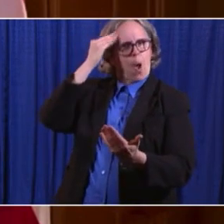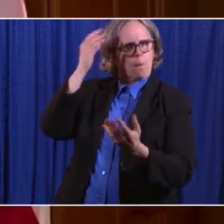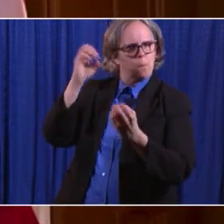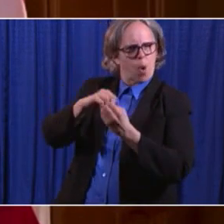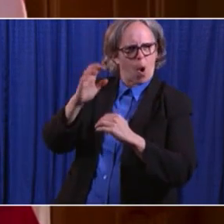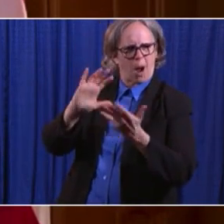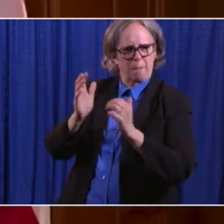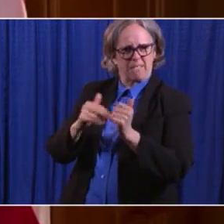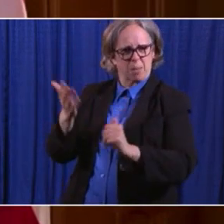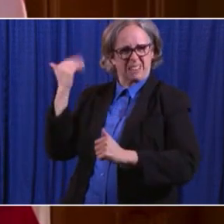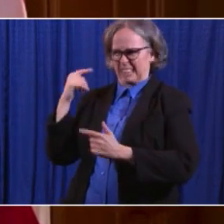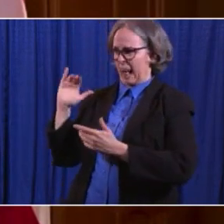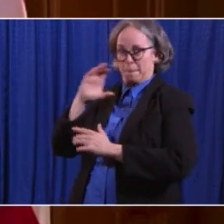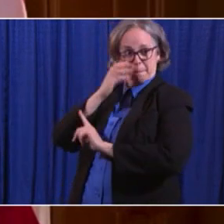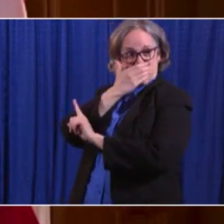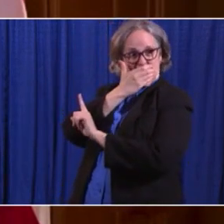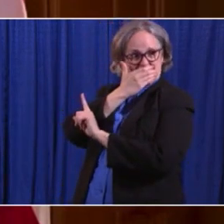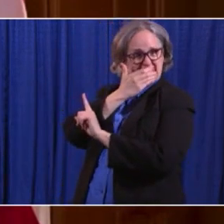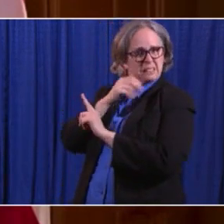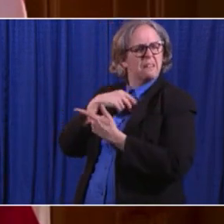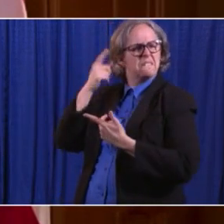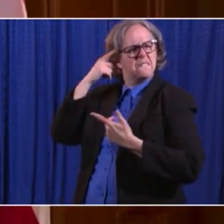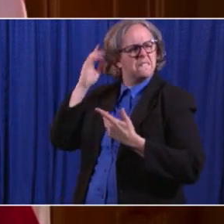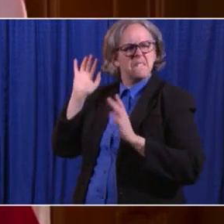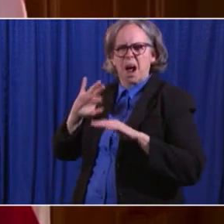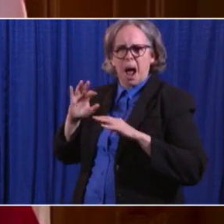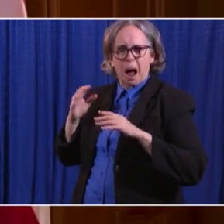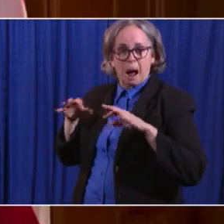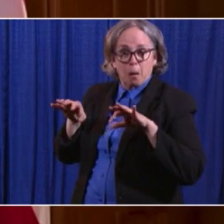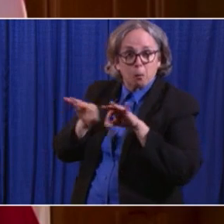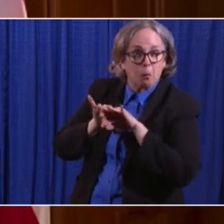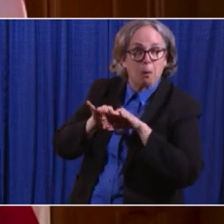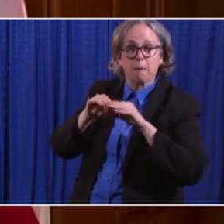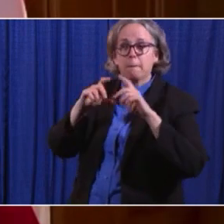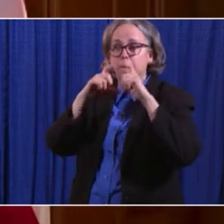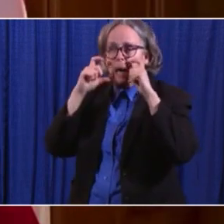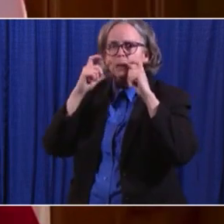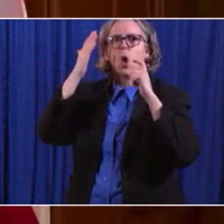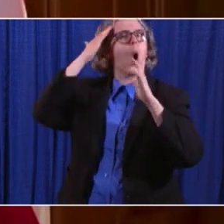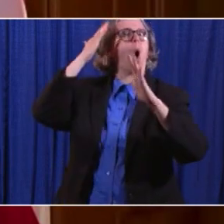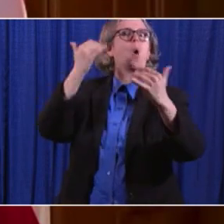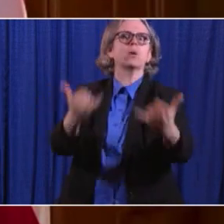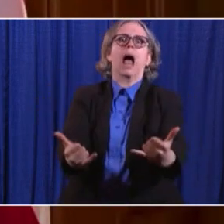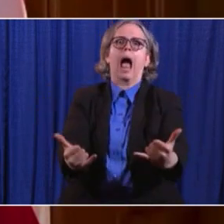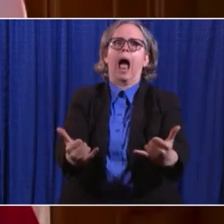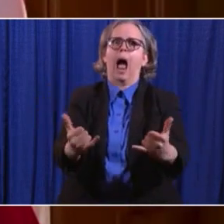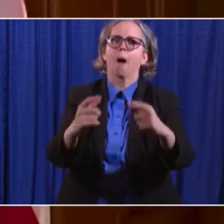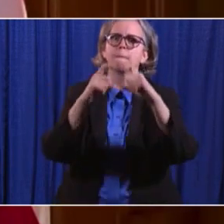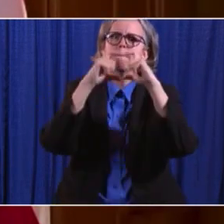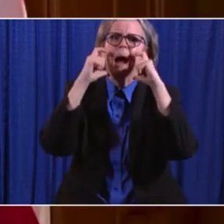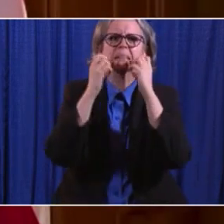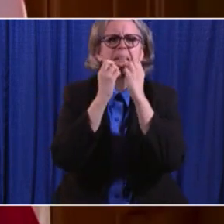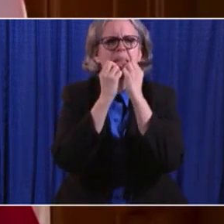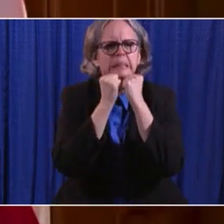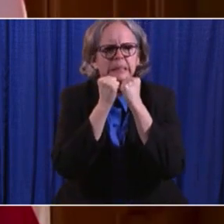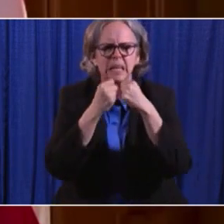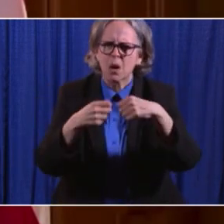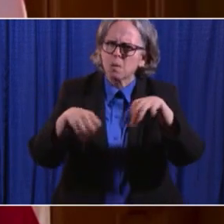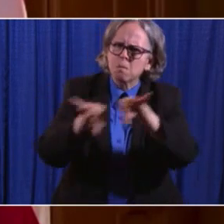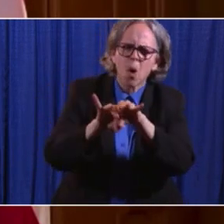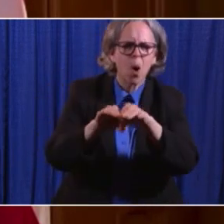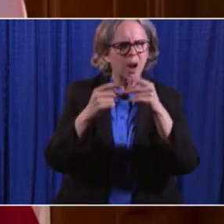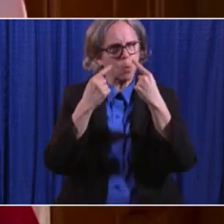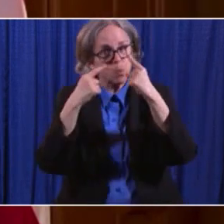more, much greater. We know there's so much more greater than we knew even just a few months ago. We've had the long